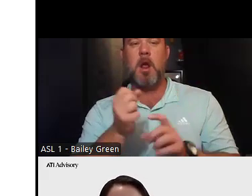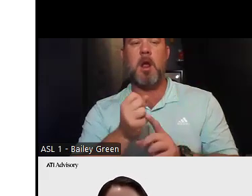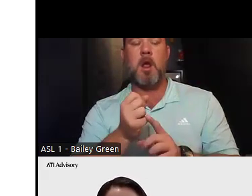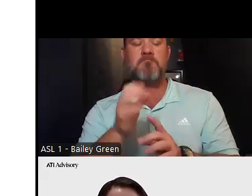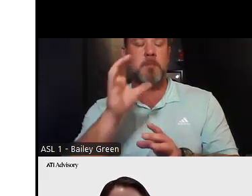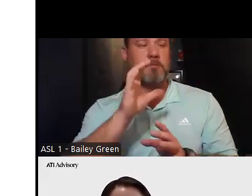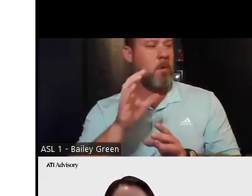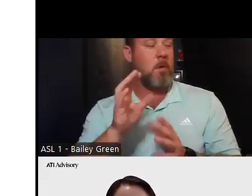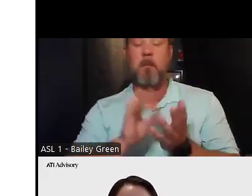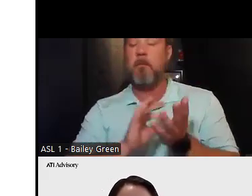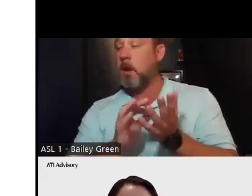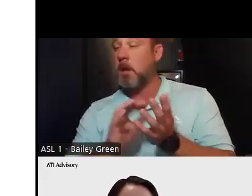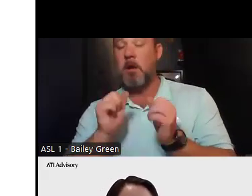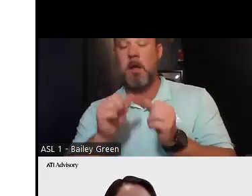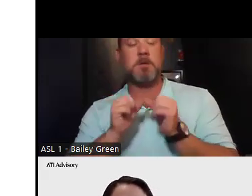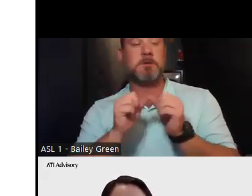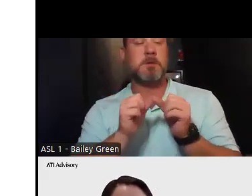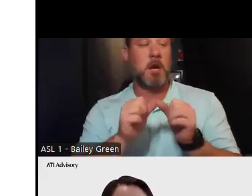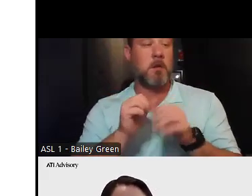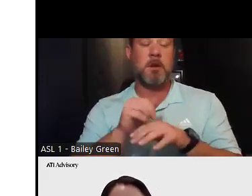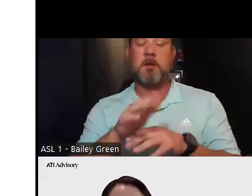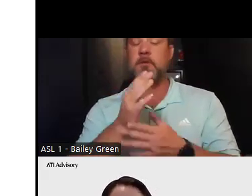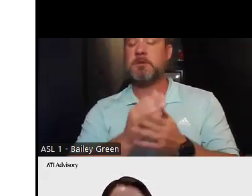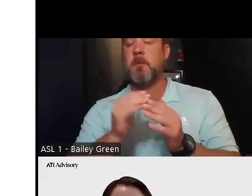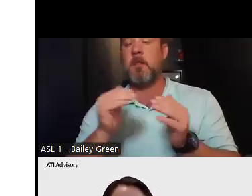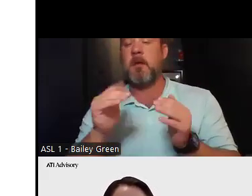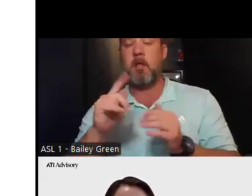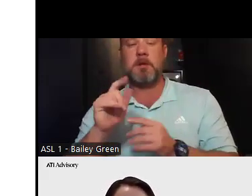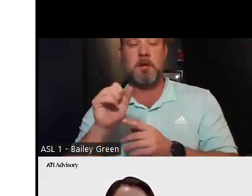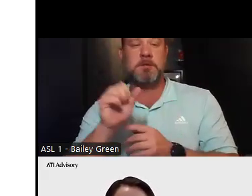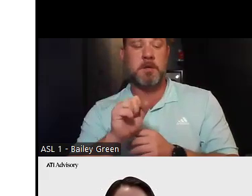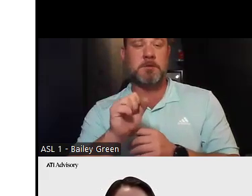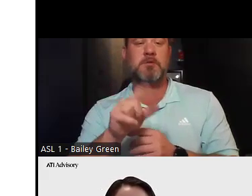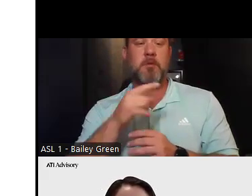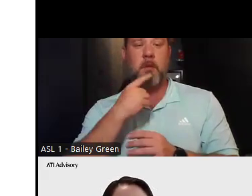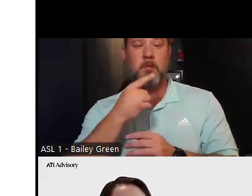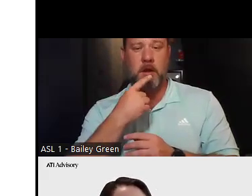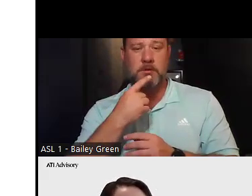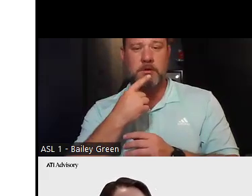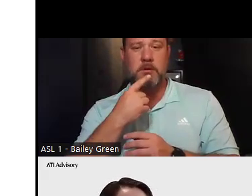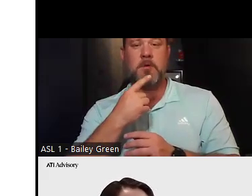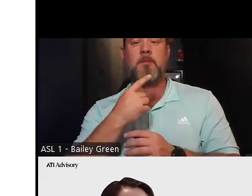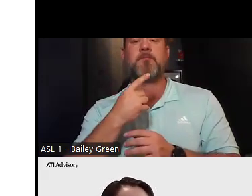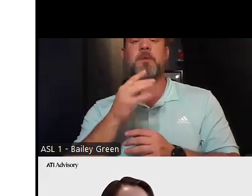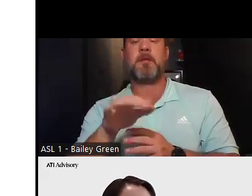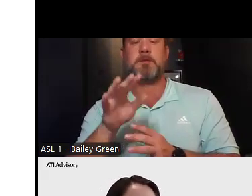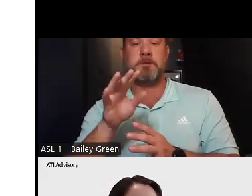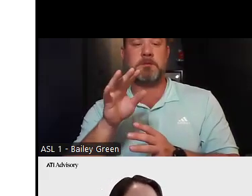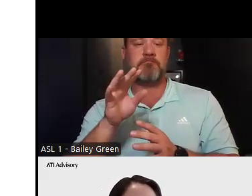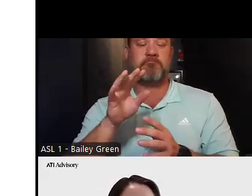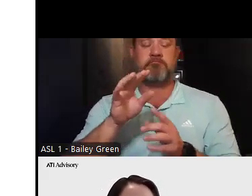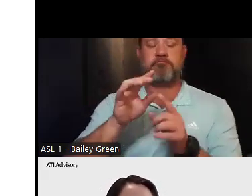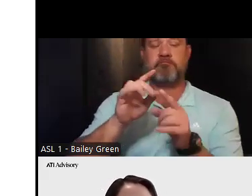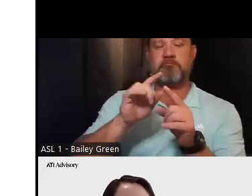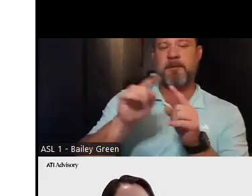whether Medicare could sustainably deliver some level of LTSS to this population. So this is an inquiry that's been rooted in